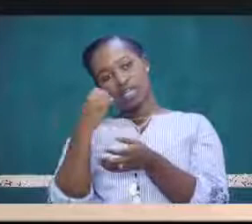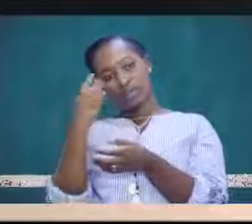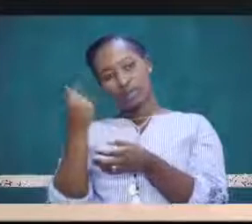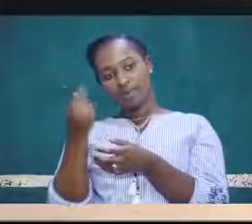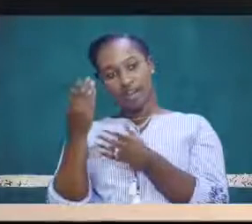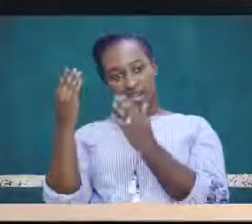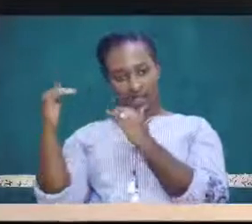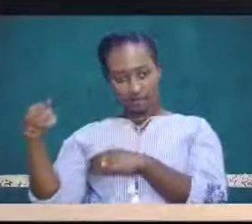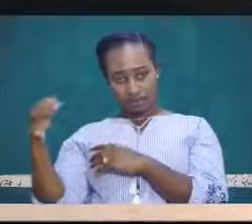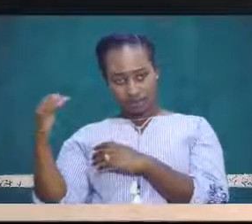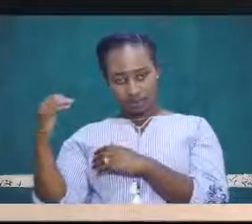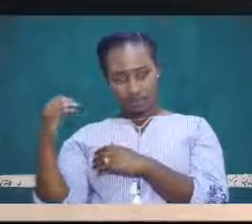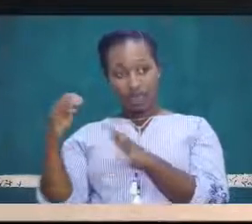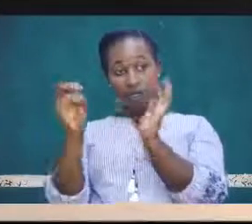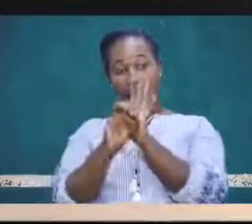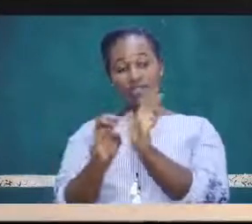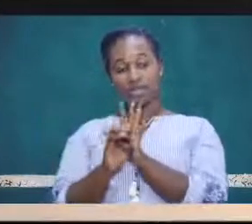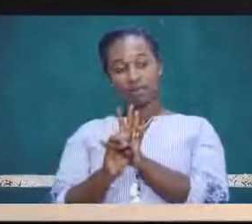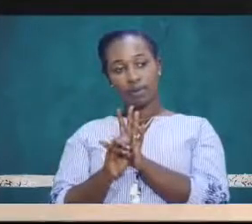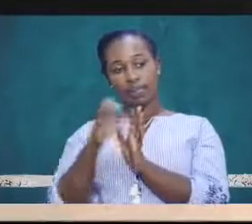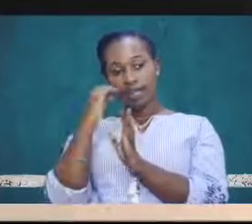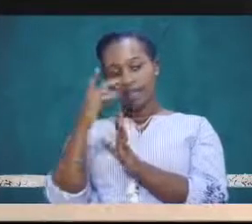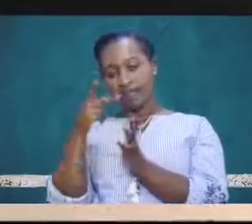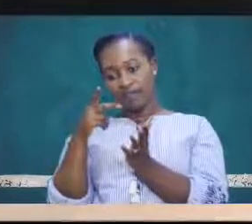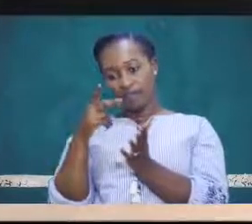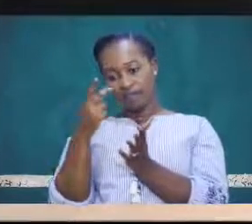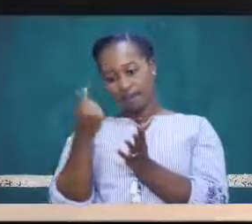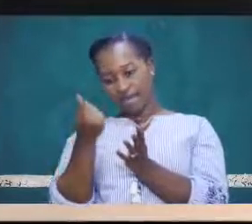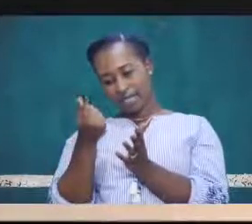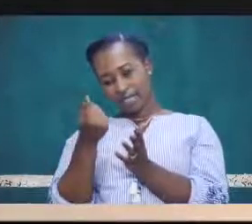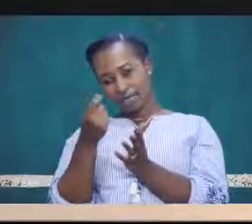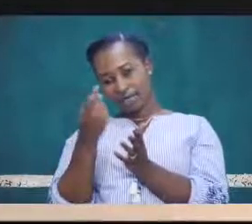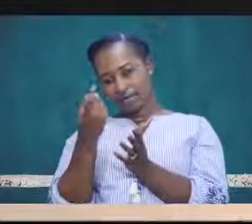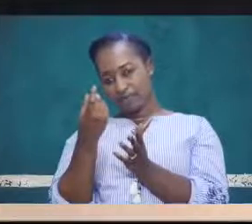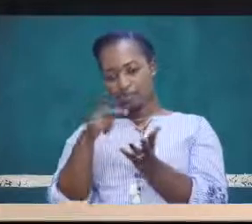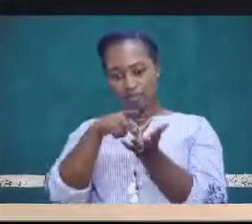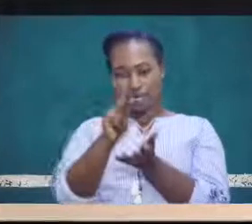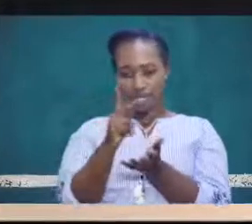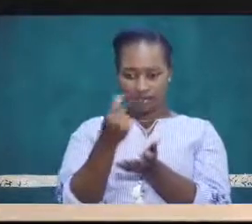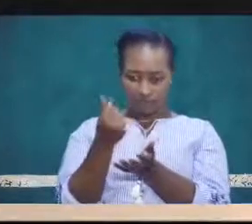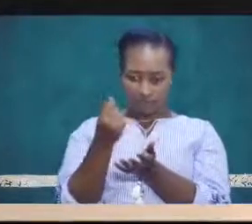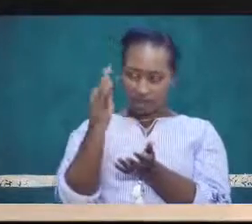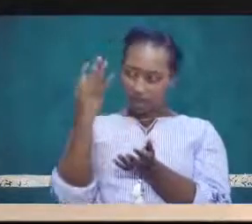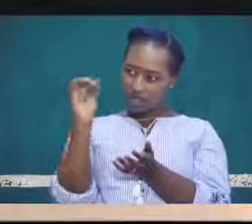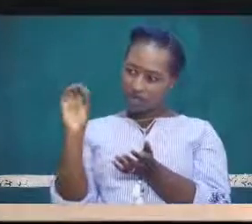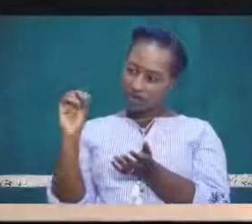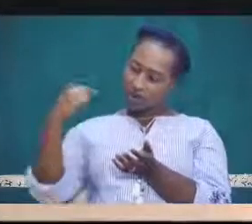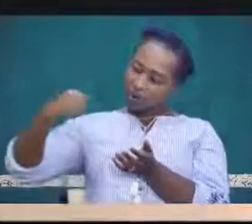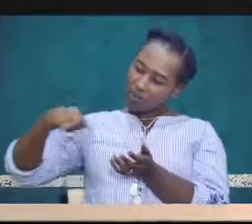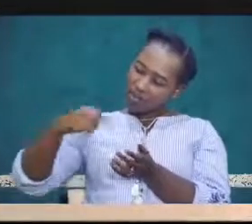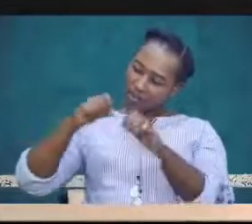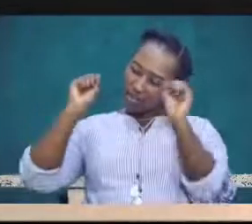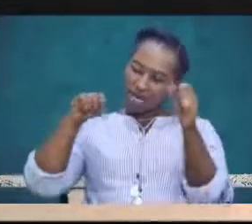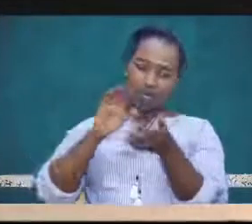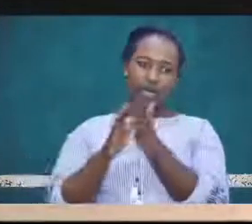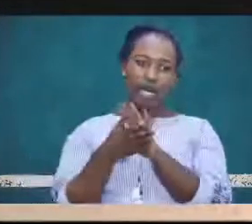this. For example here, if price was 300, what would be the quantity? You can even estimate from